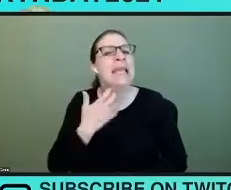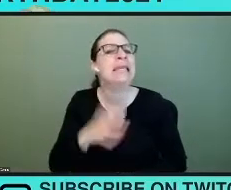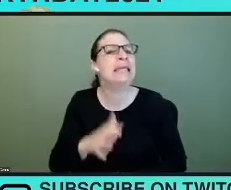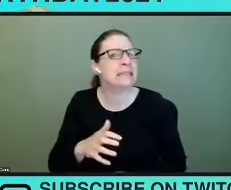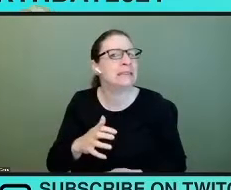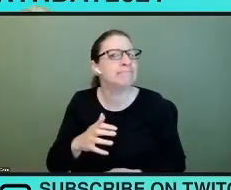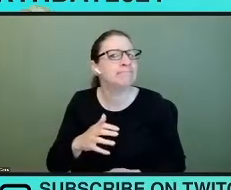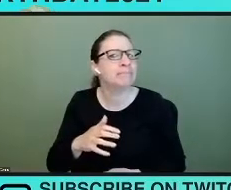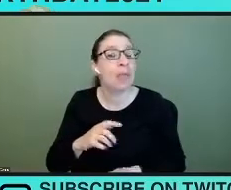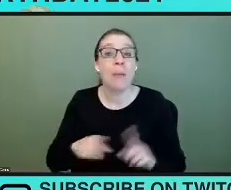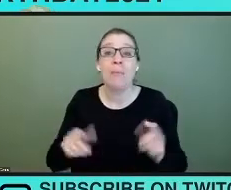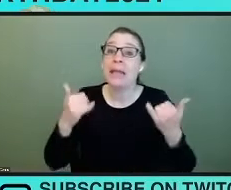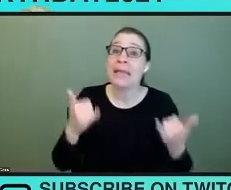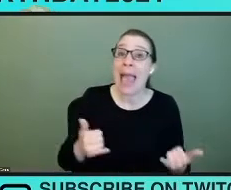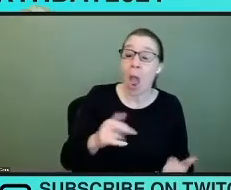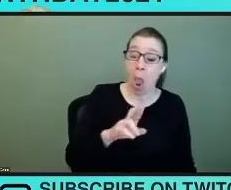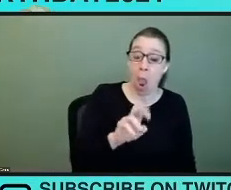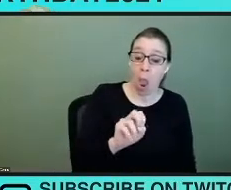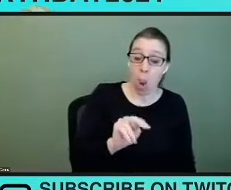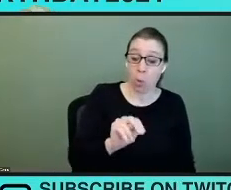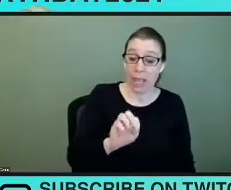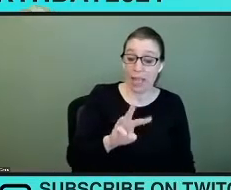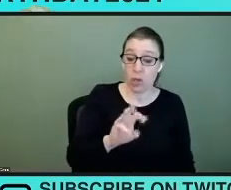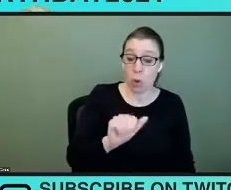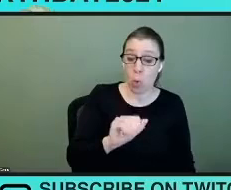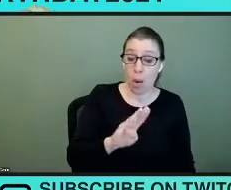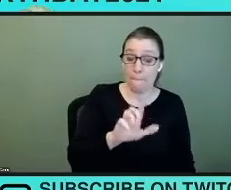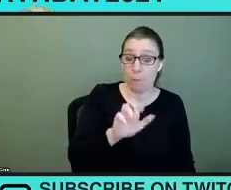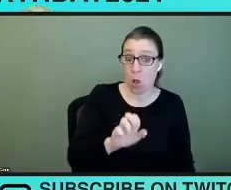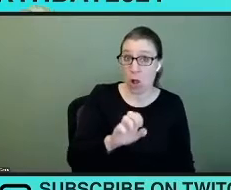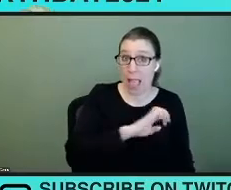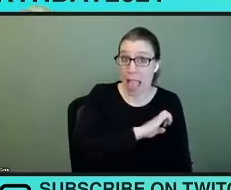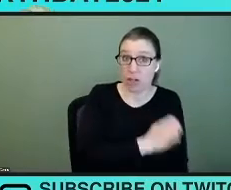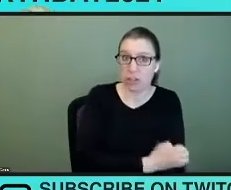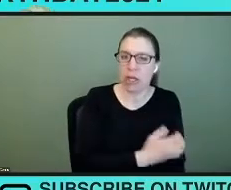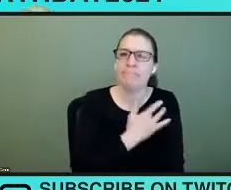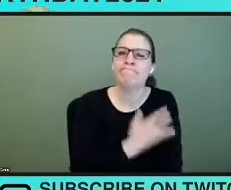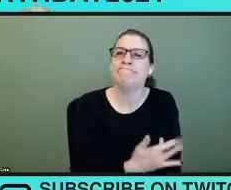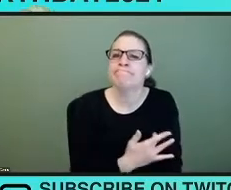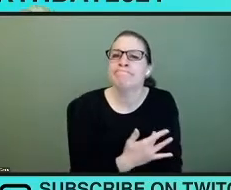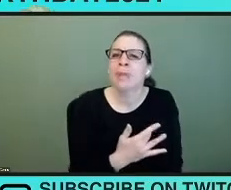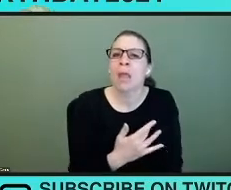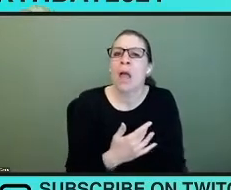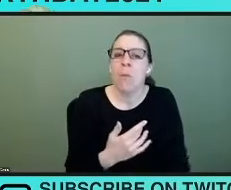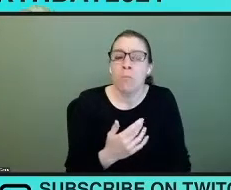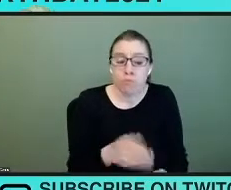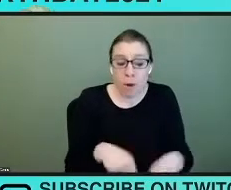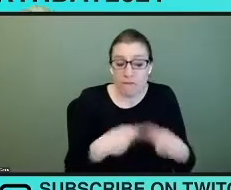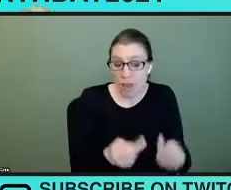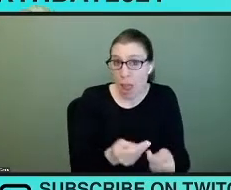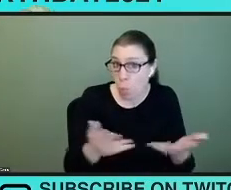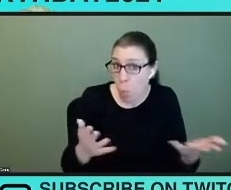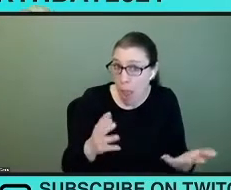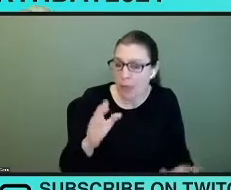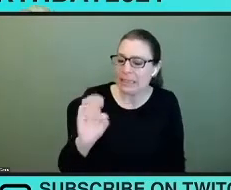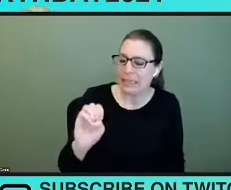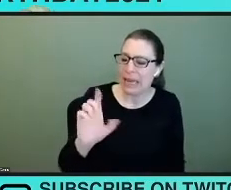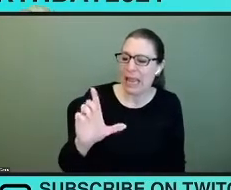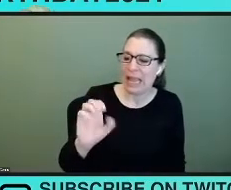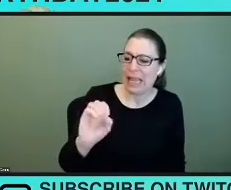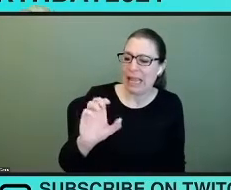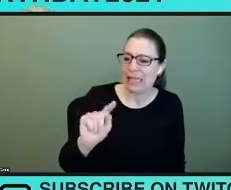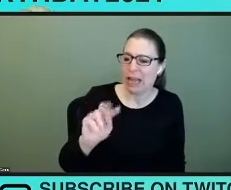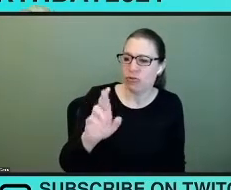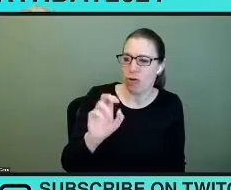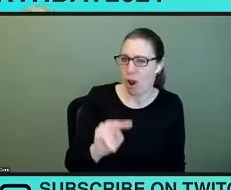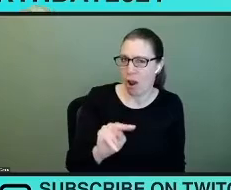energy is usually in the form of electrons. So how are we going to rebuild our entire carbon bearing infrastructure and chemical